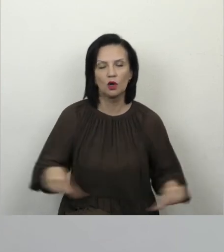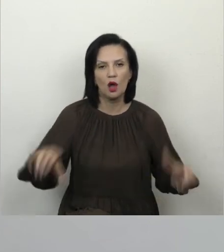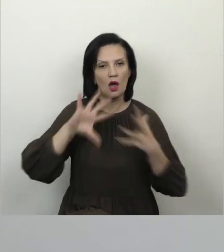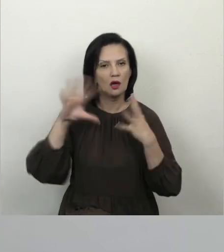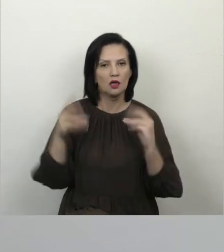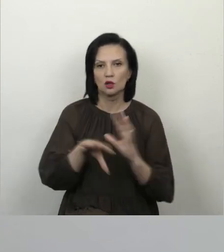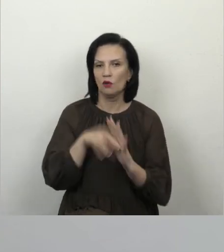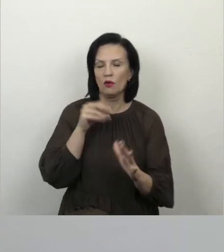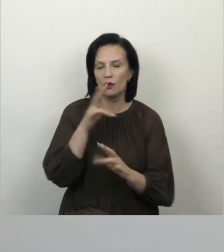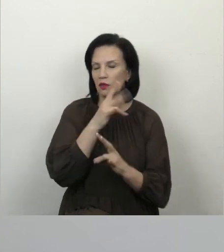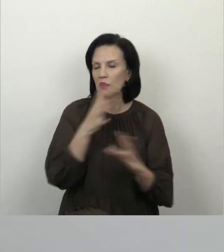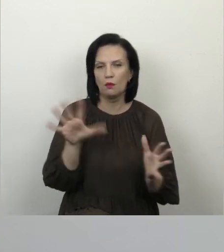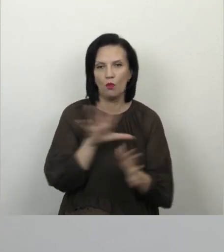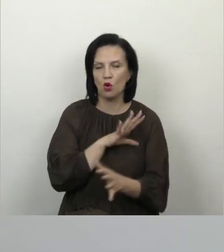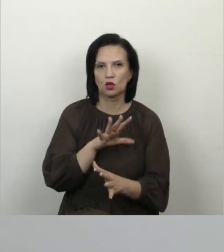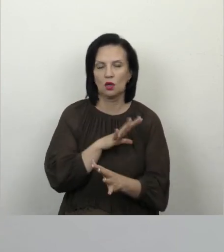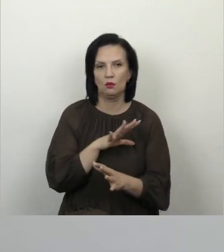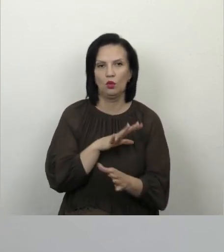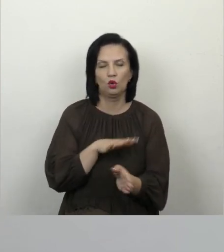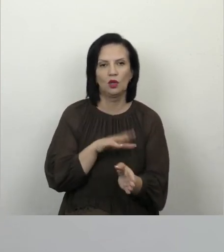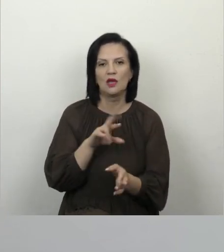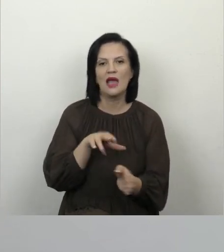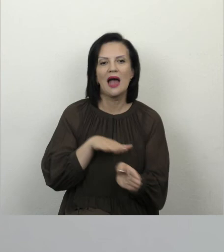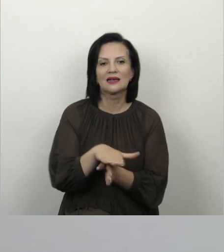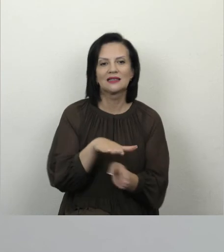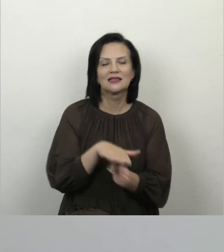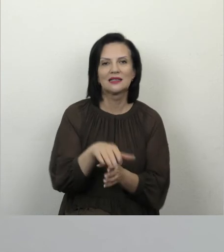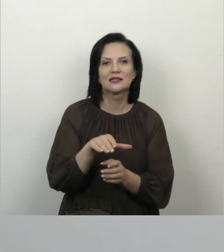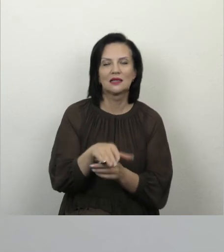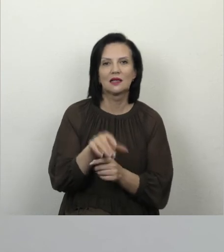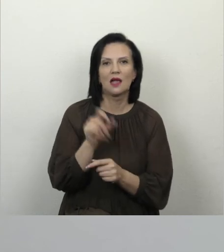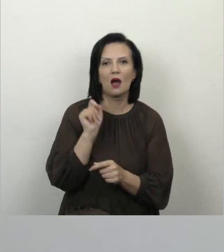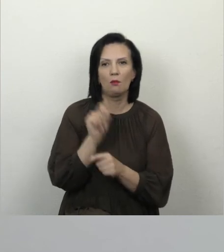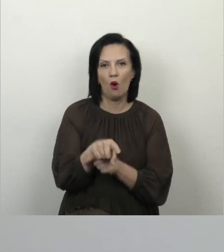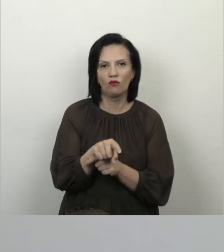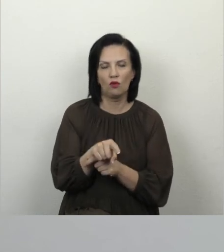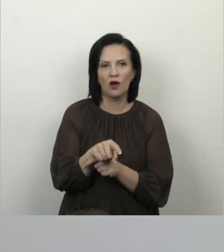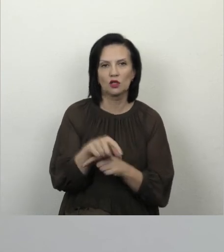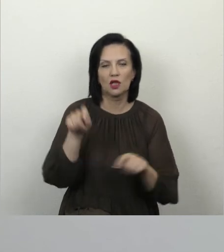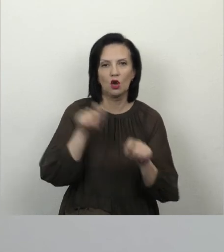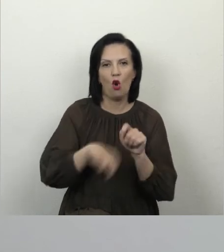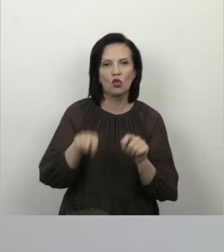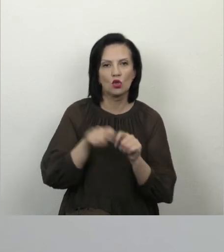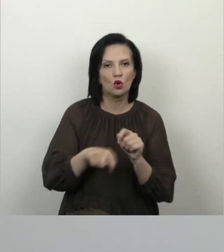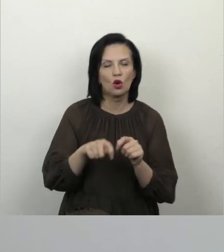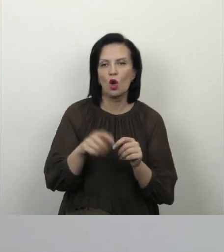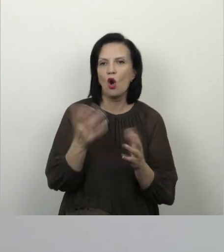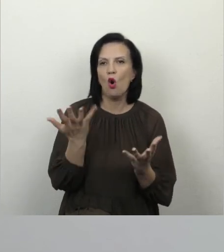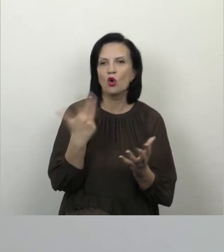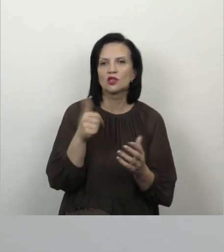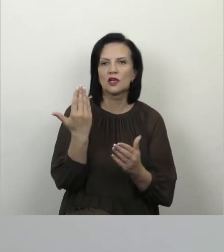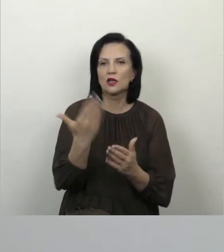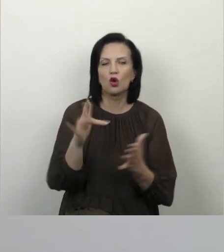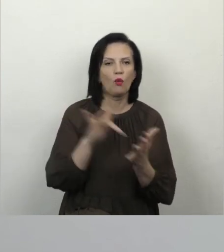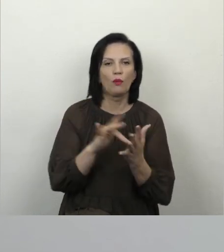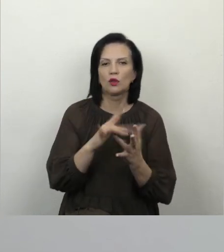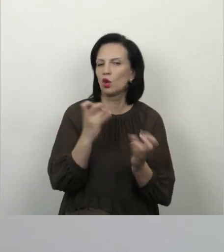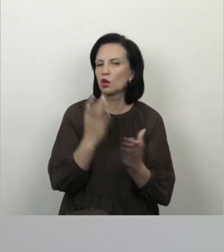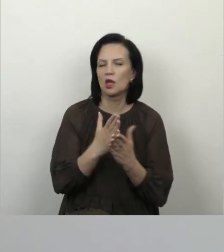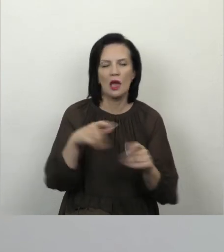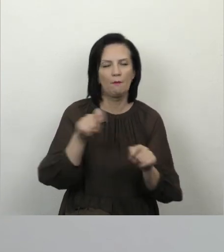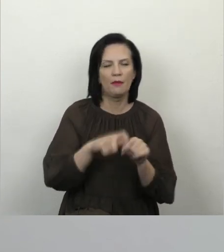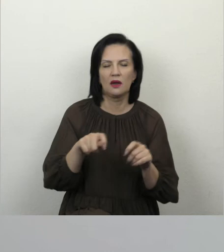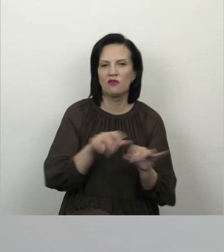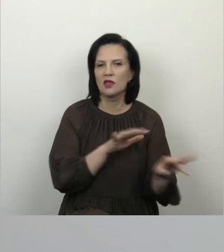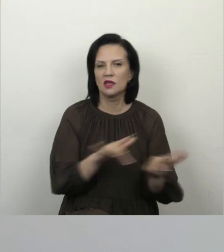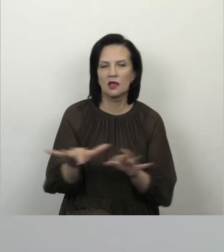results by the CEC cannot be regarded as performance of control function, because its purpose is not